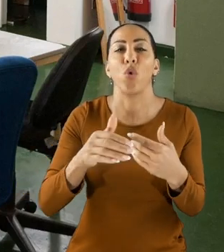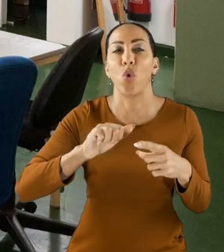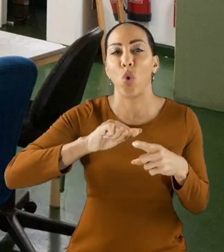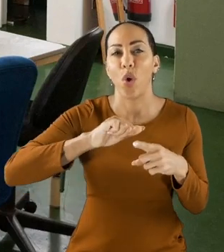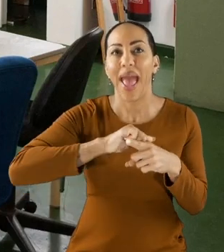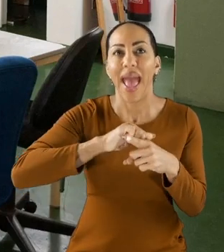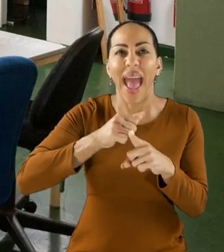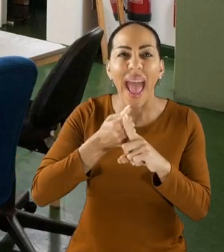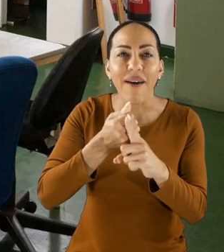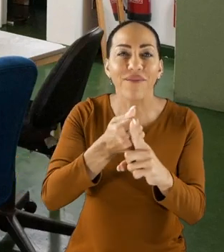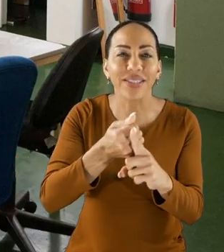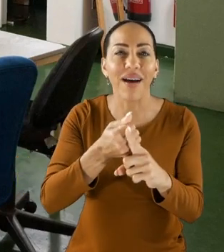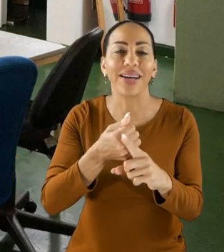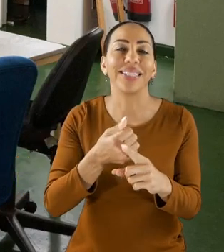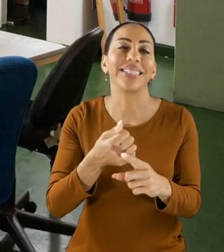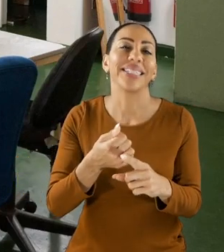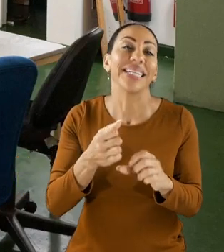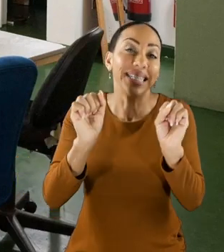that it's fun and experimental, but